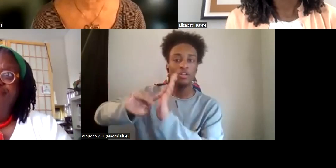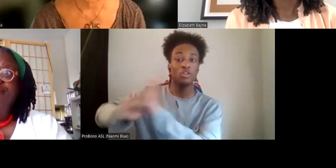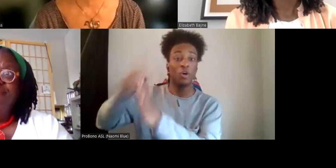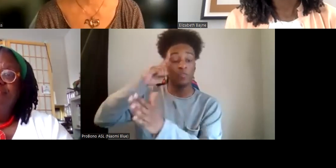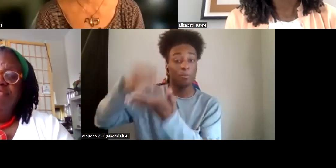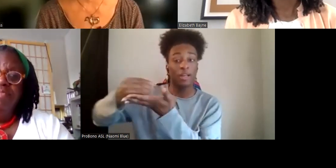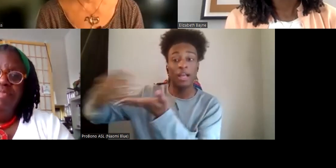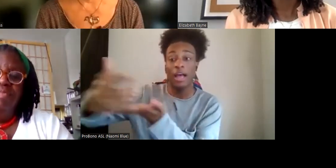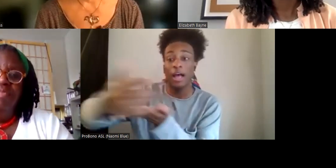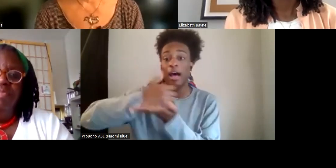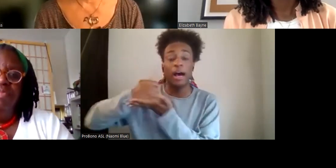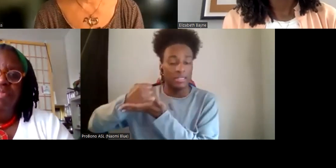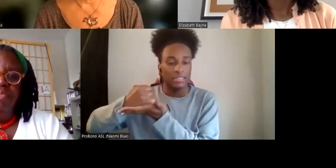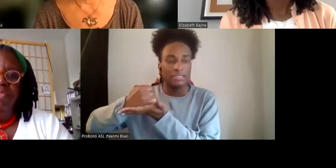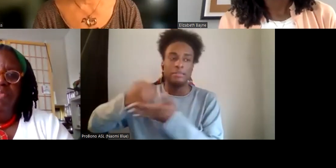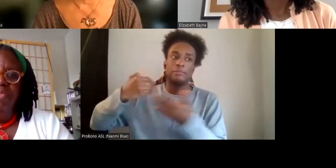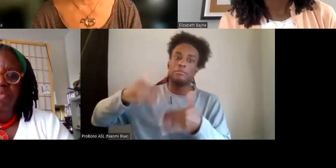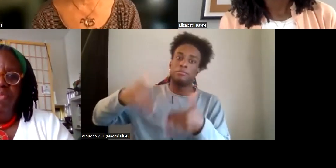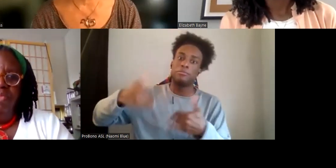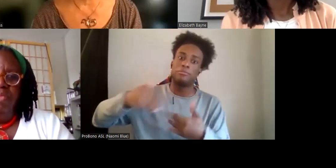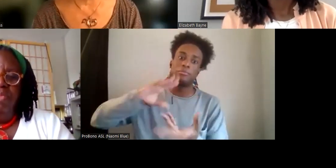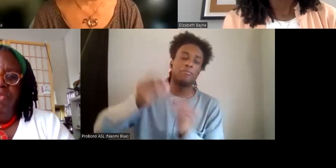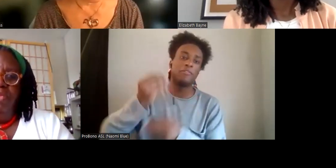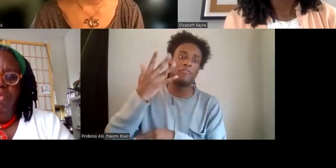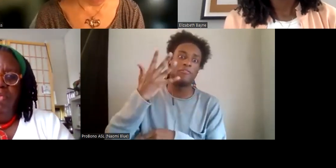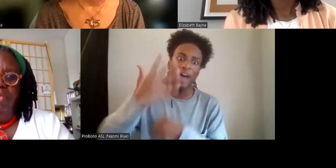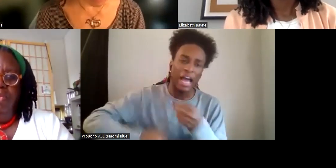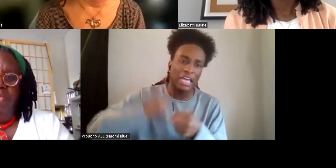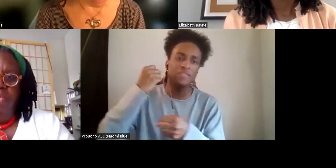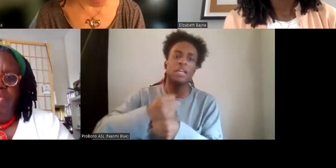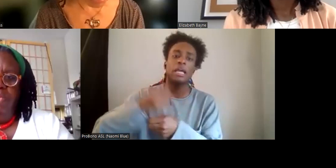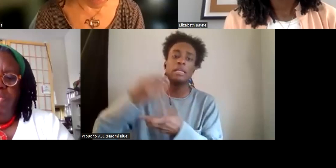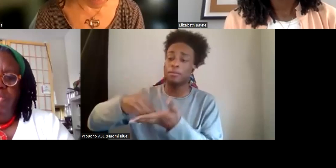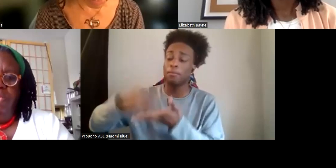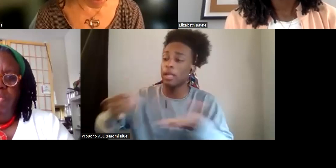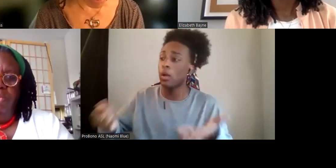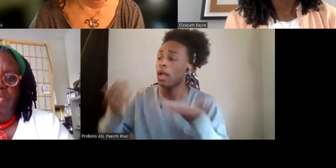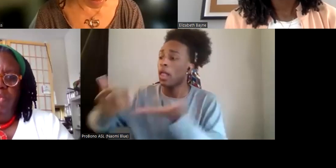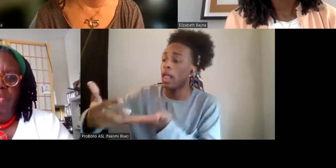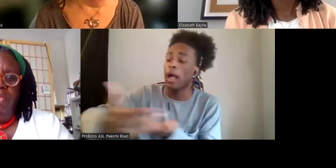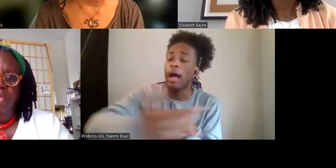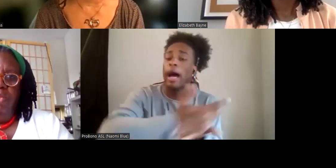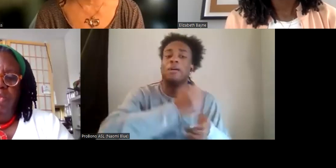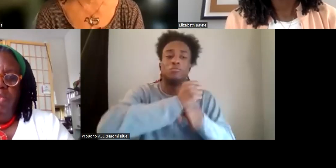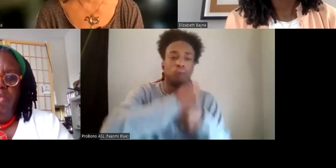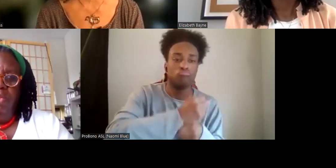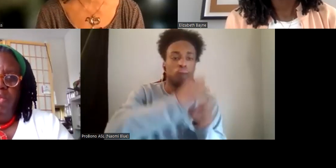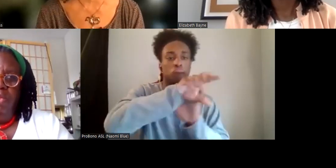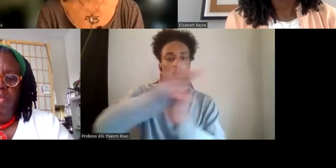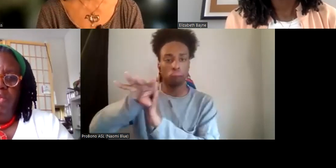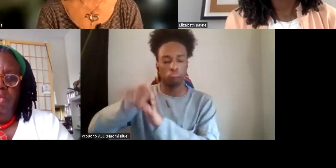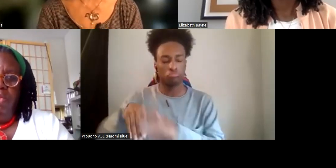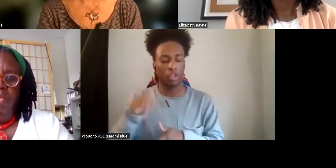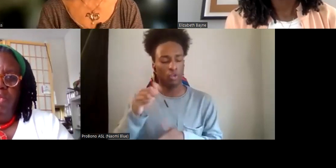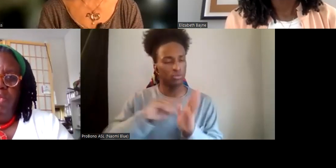film. So I'm showing 2 minutes of the excerpt that gives you a sense of the three